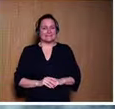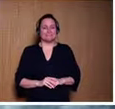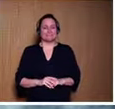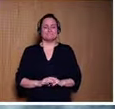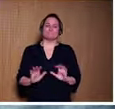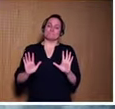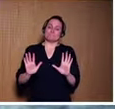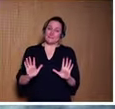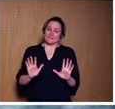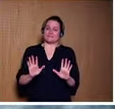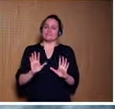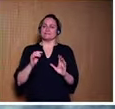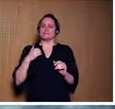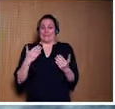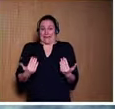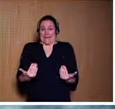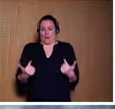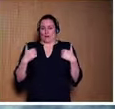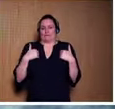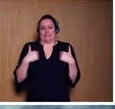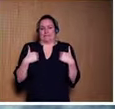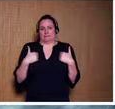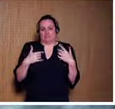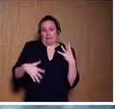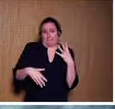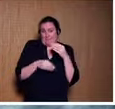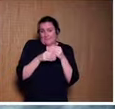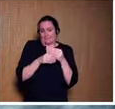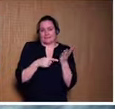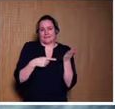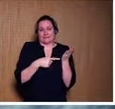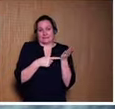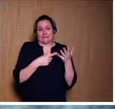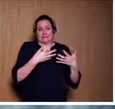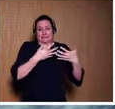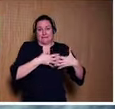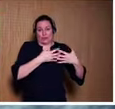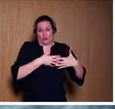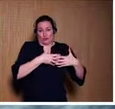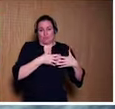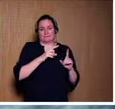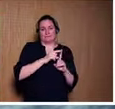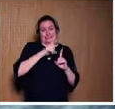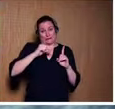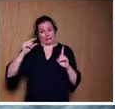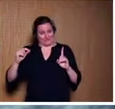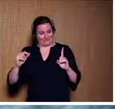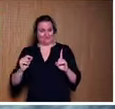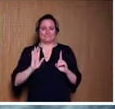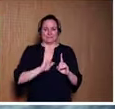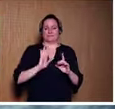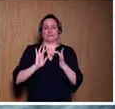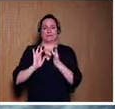So I'm going to bring the technology layer to this conversation. And by that, I really mean digitally networked technologies and the